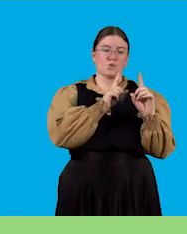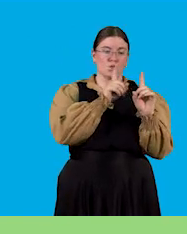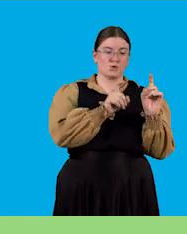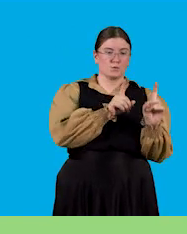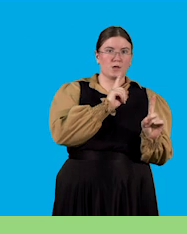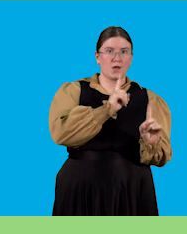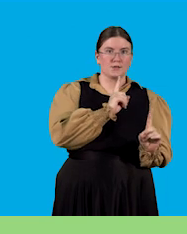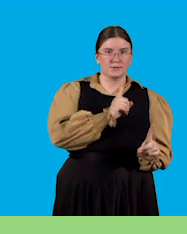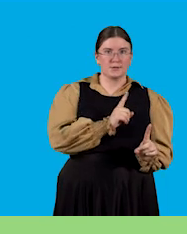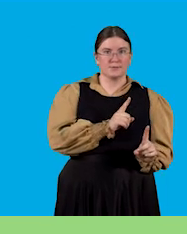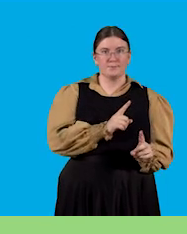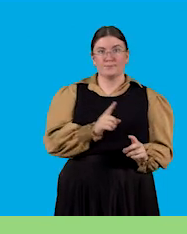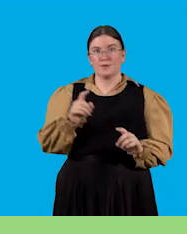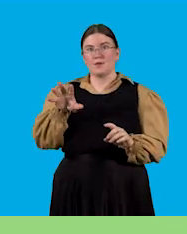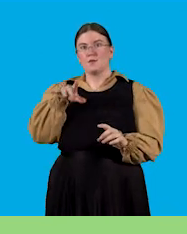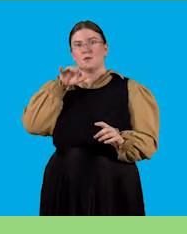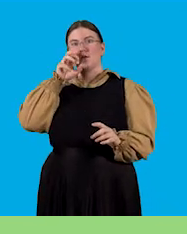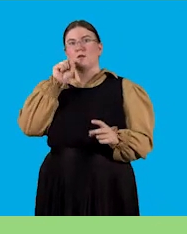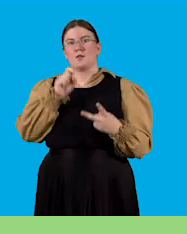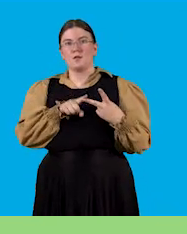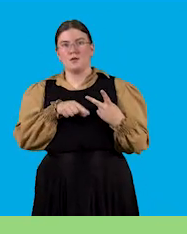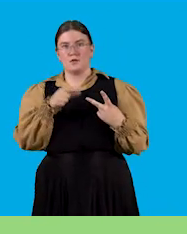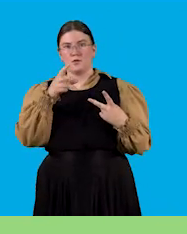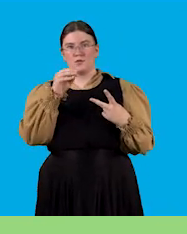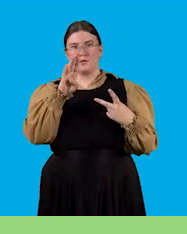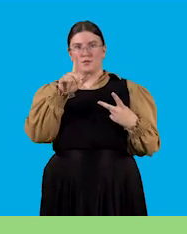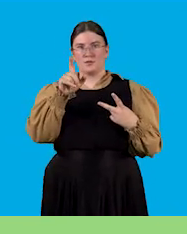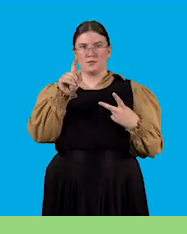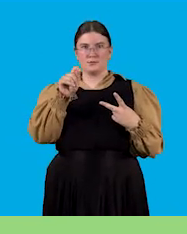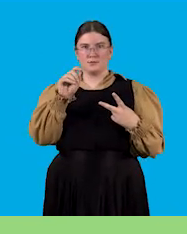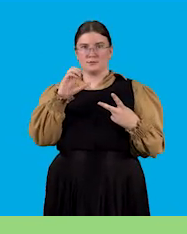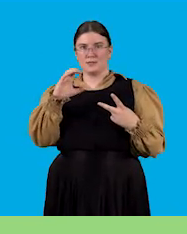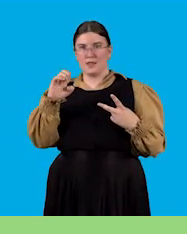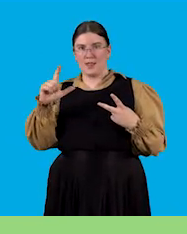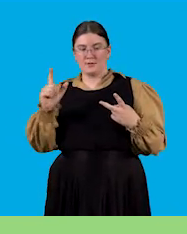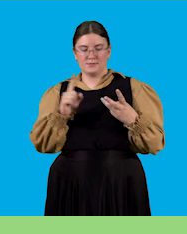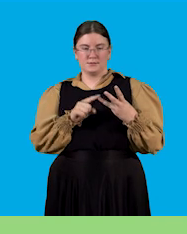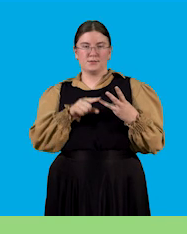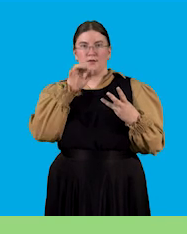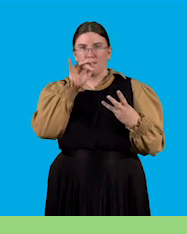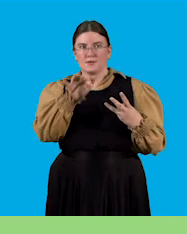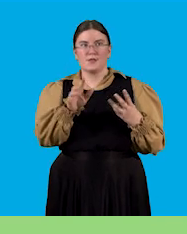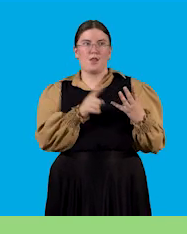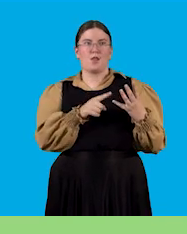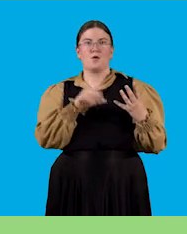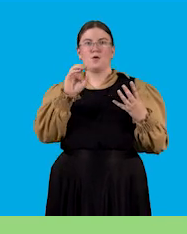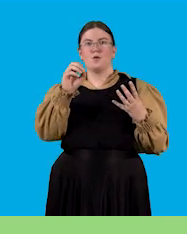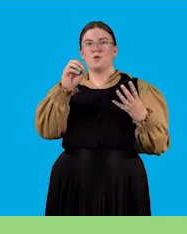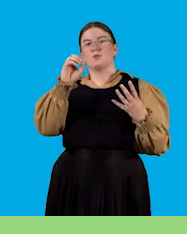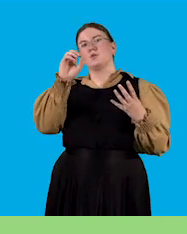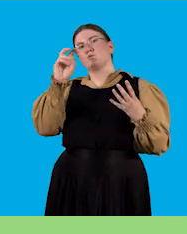The words in the box are inhale, goblet cells, exhale, oxygen, and carbon dioxide. And the